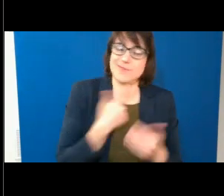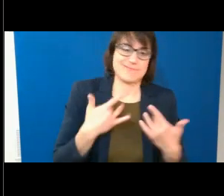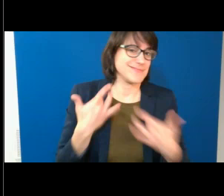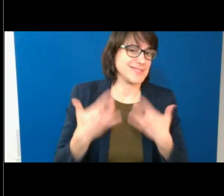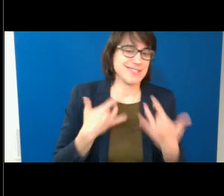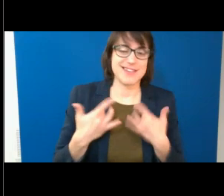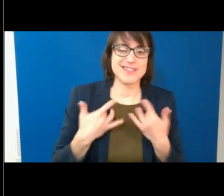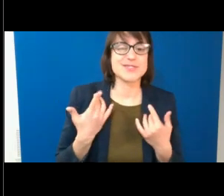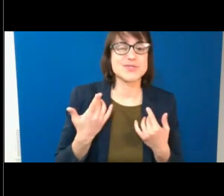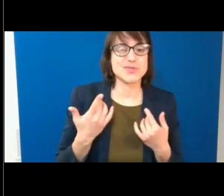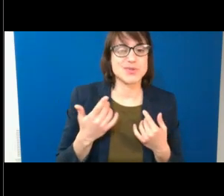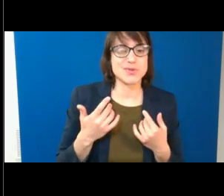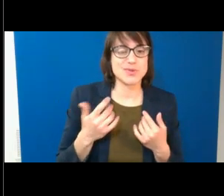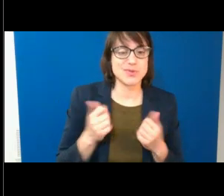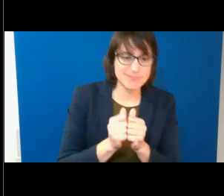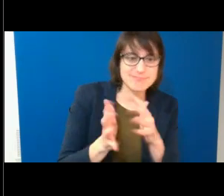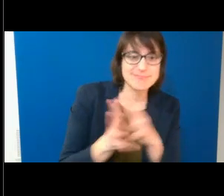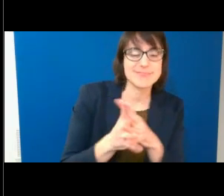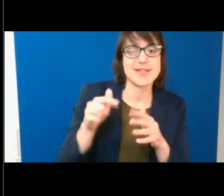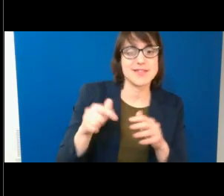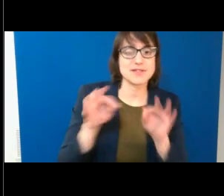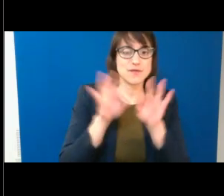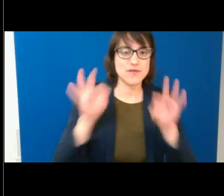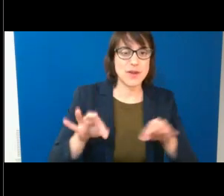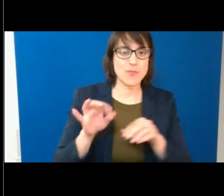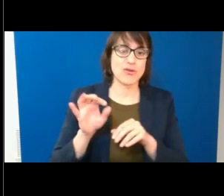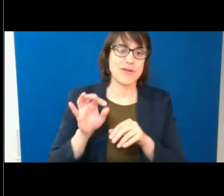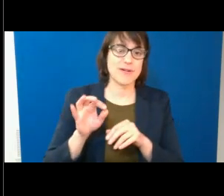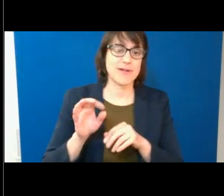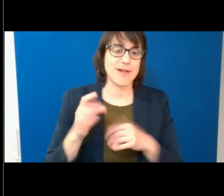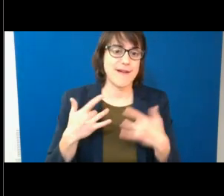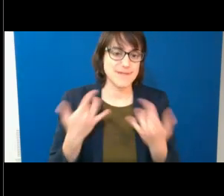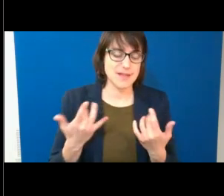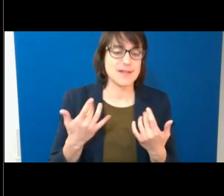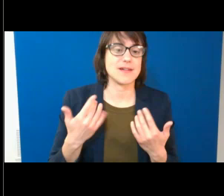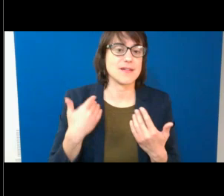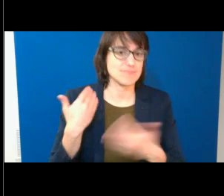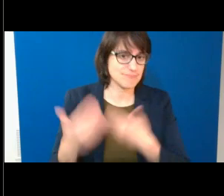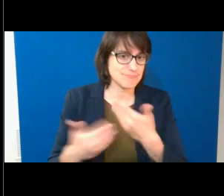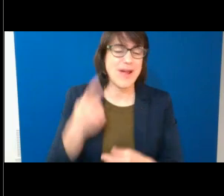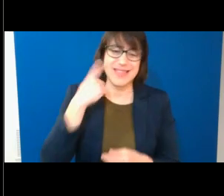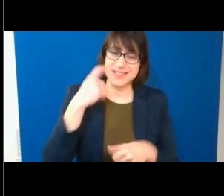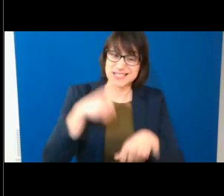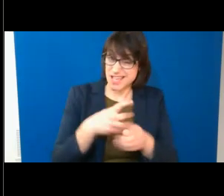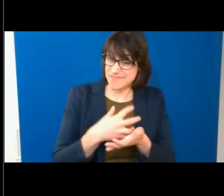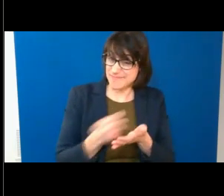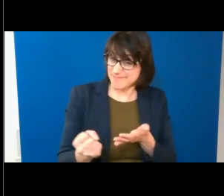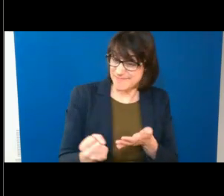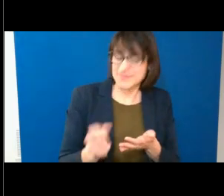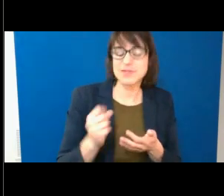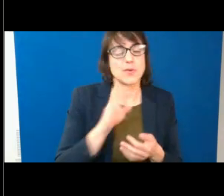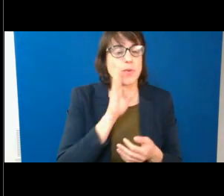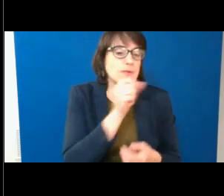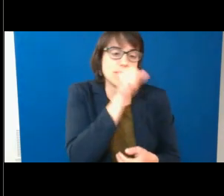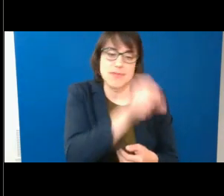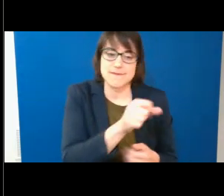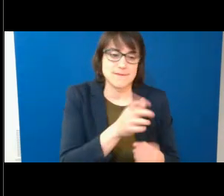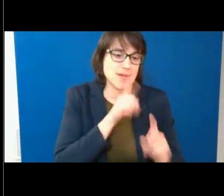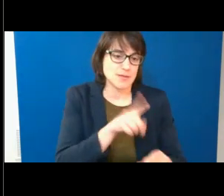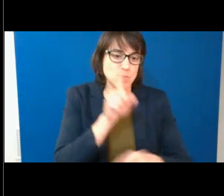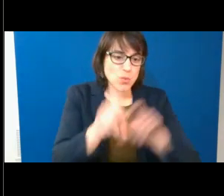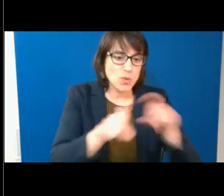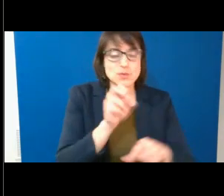framework event going, get this in motion. And so I think I'm at time. And yeah, would love to answer questions or connect